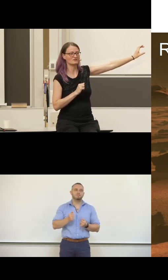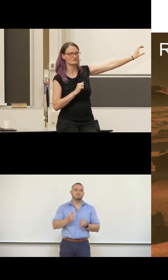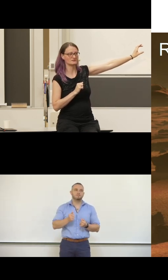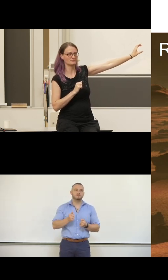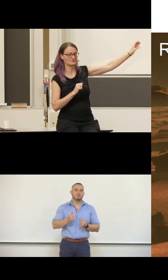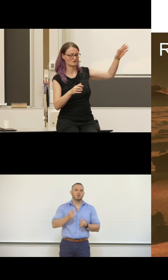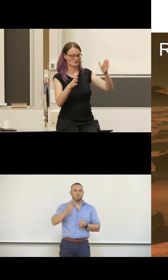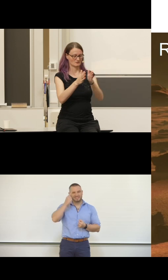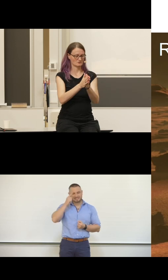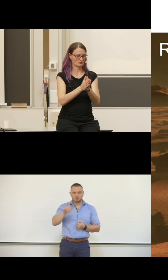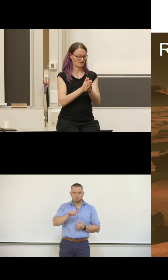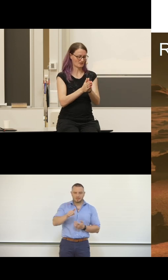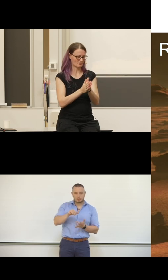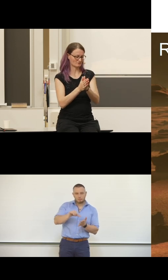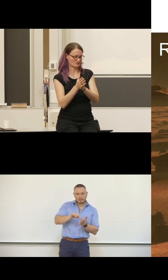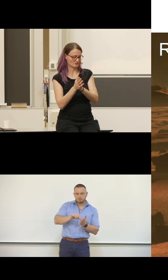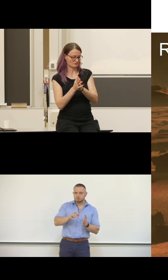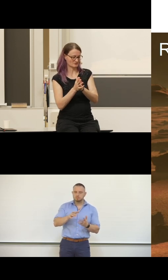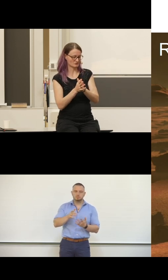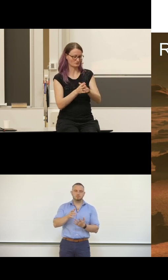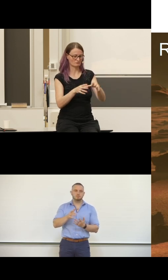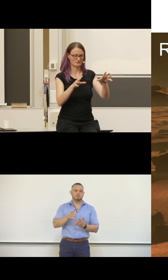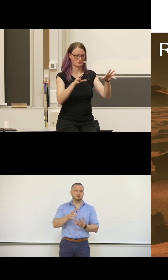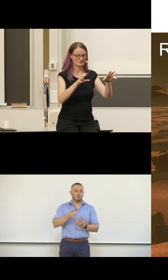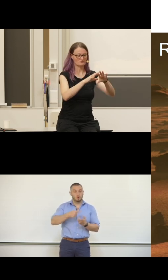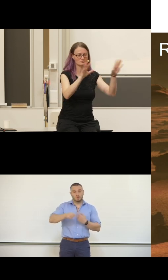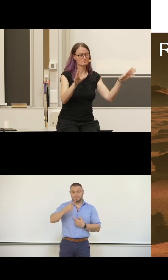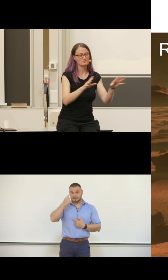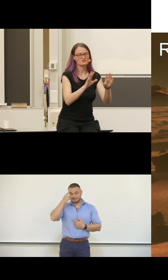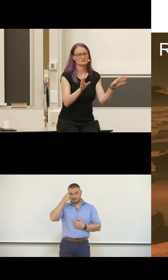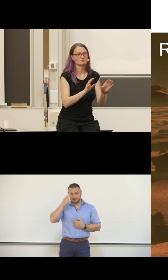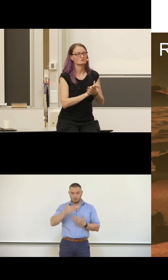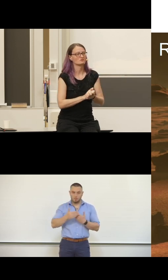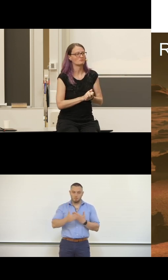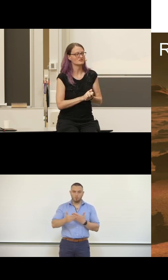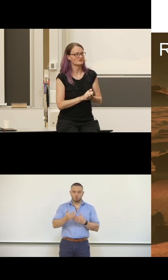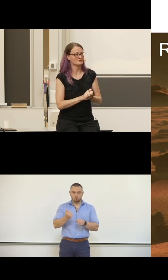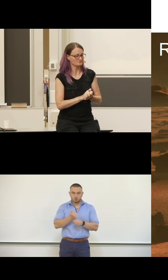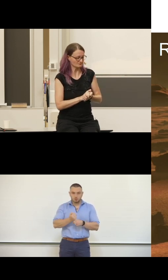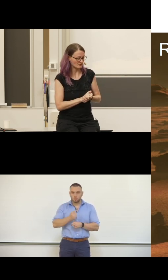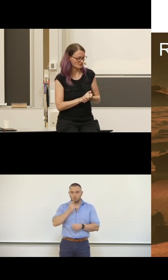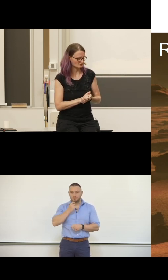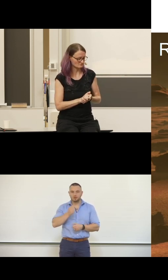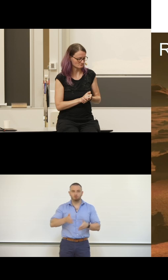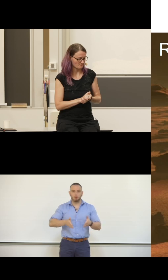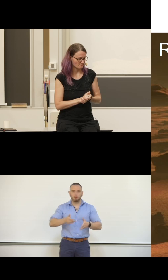answer is somewhere in the middle. So we assume that most of the production is going to be robotically,